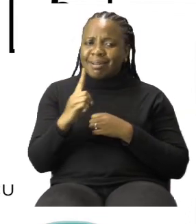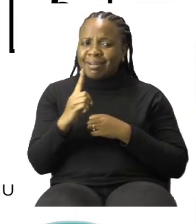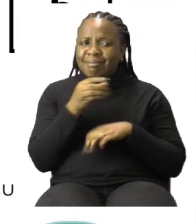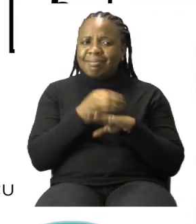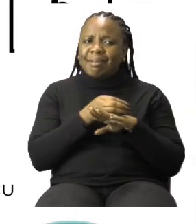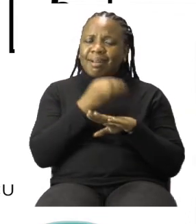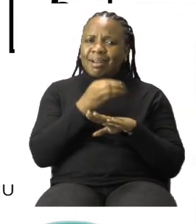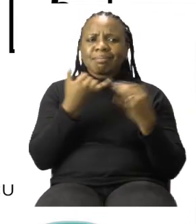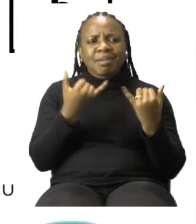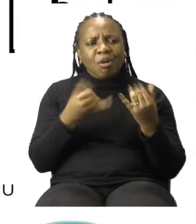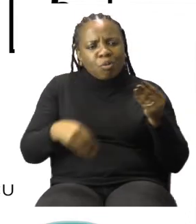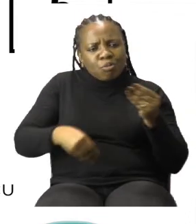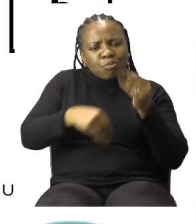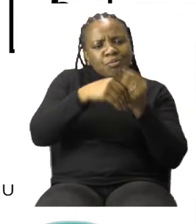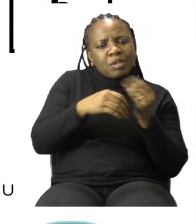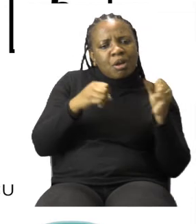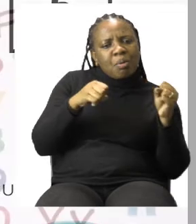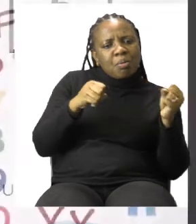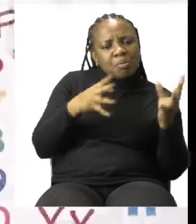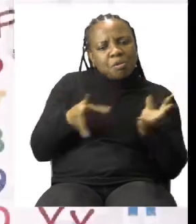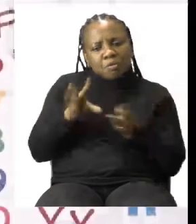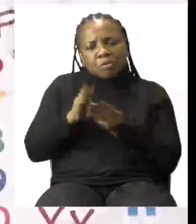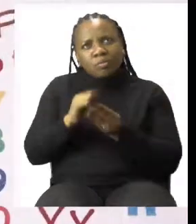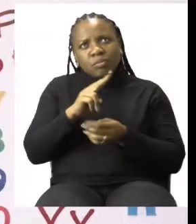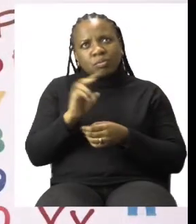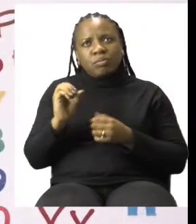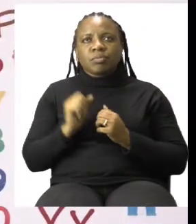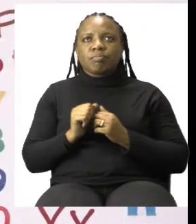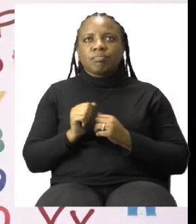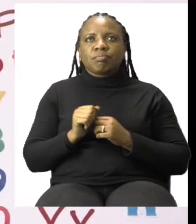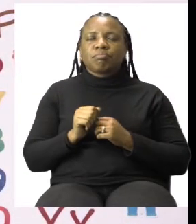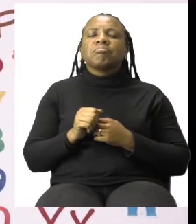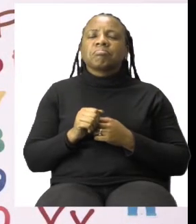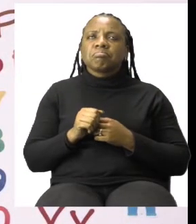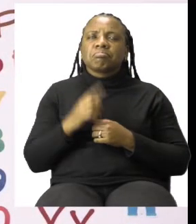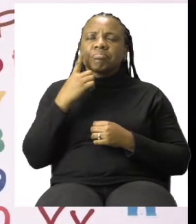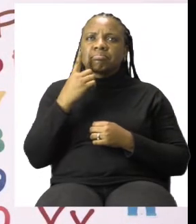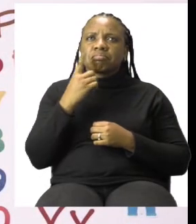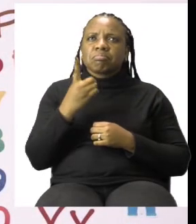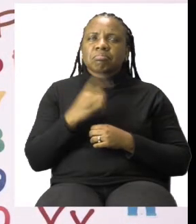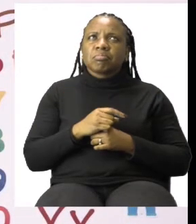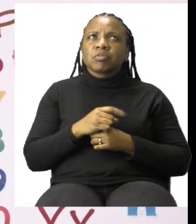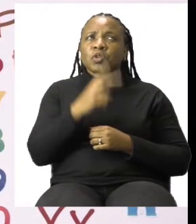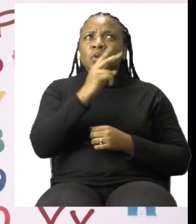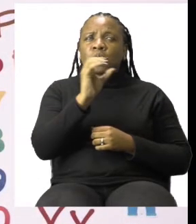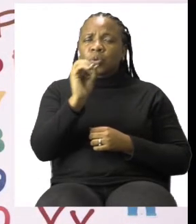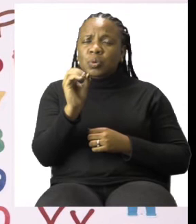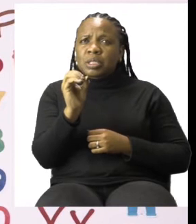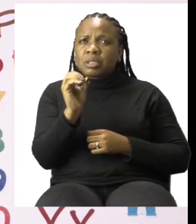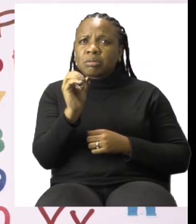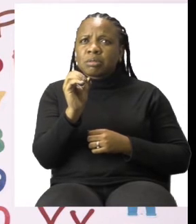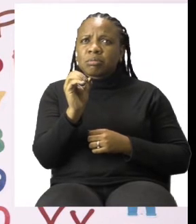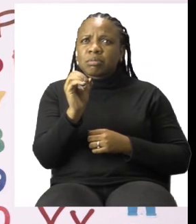needs. So we're going to take the 20 that is there for the people and then